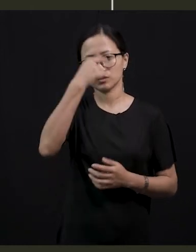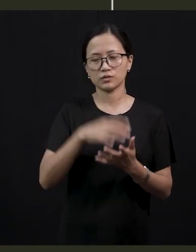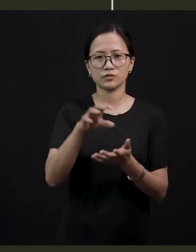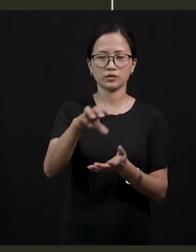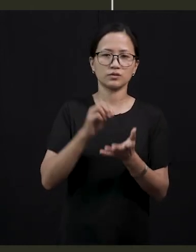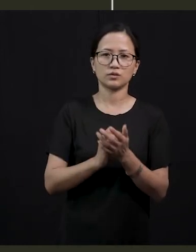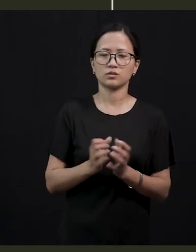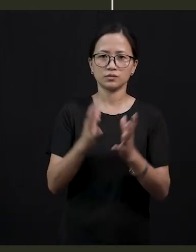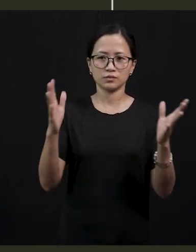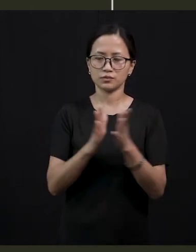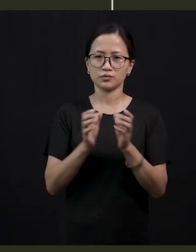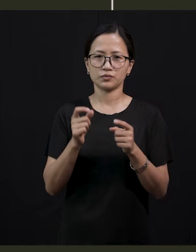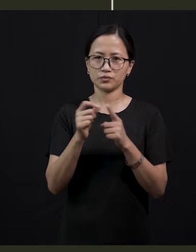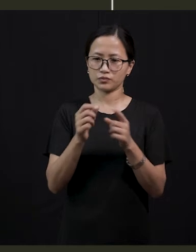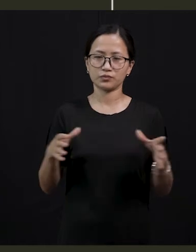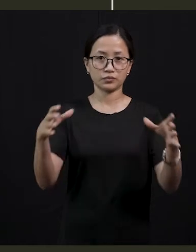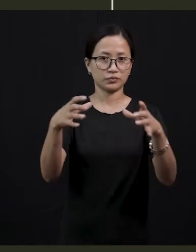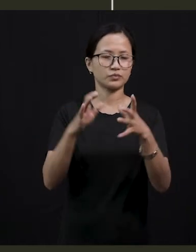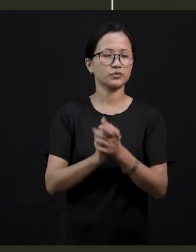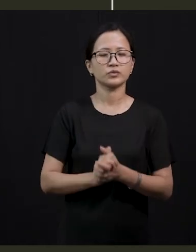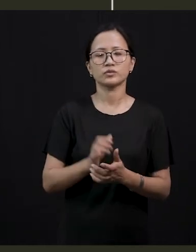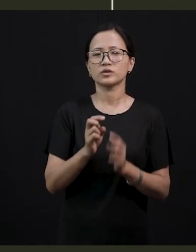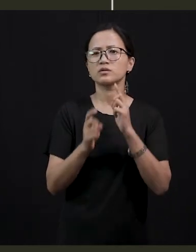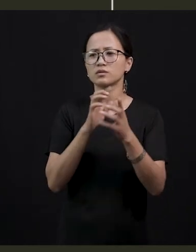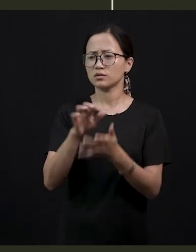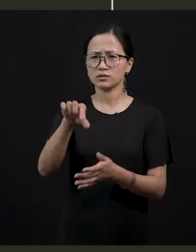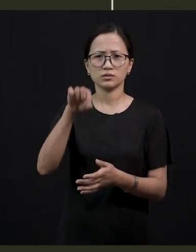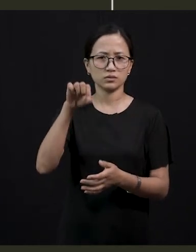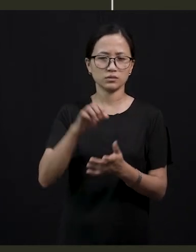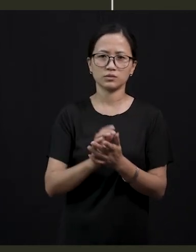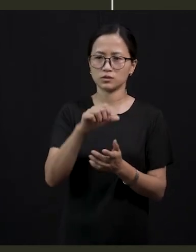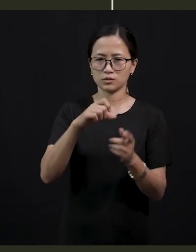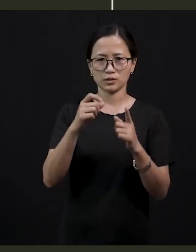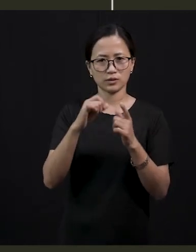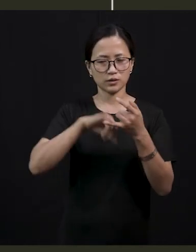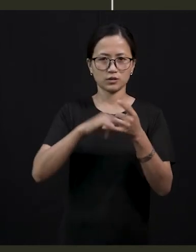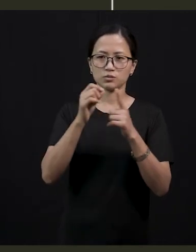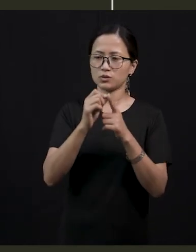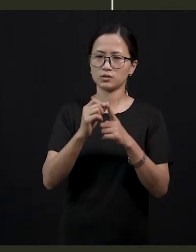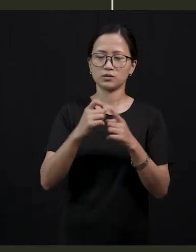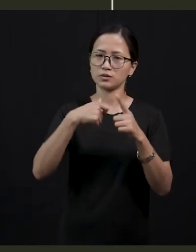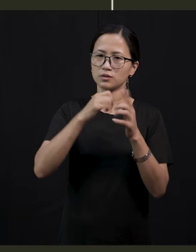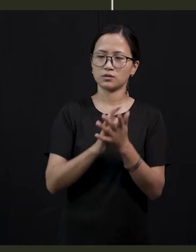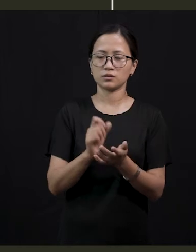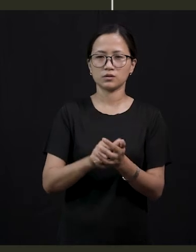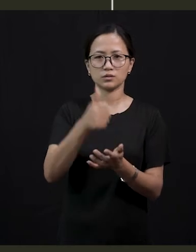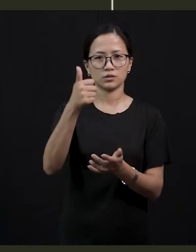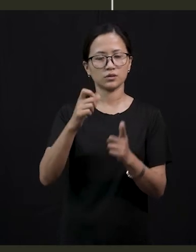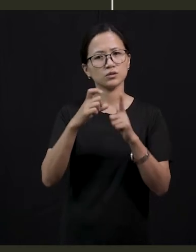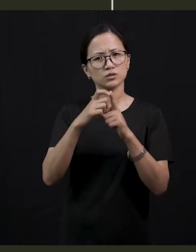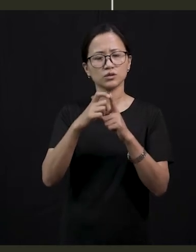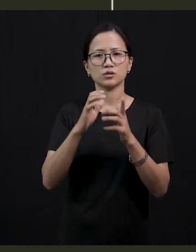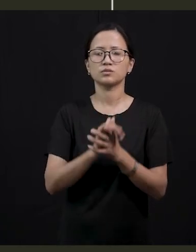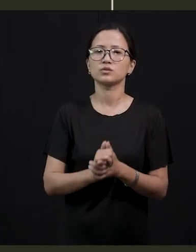the majority in the party, they elect their own speaker and deputy speaker. Now remember, the speaker and deputy